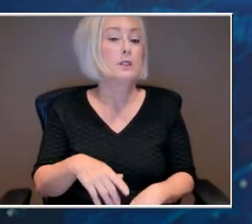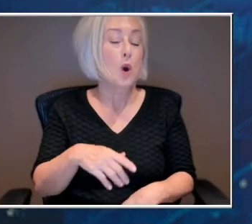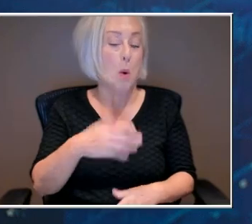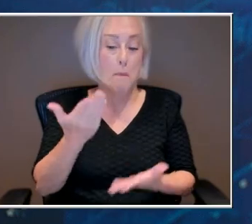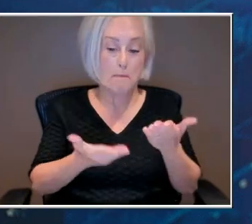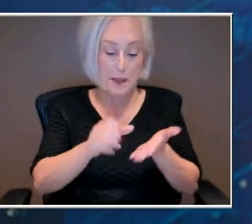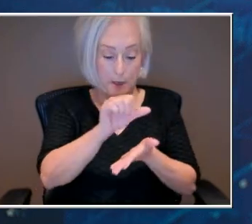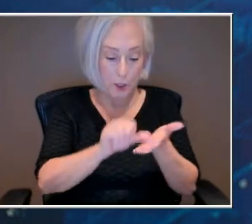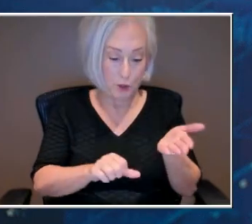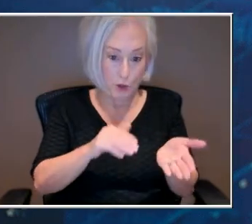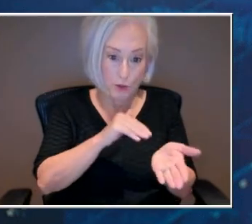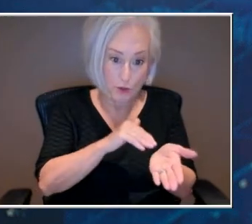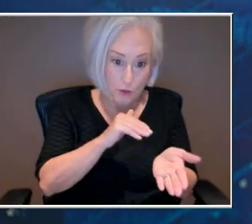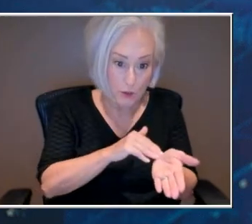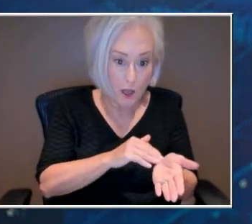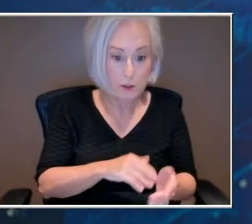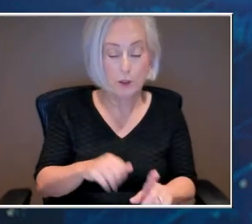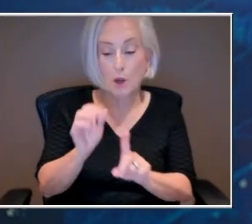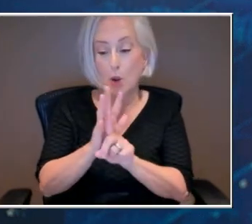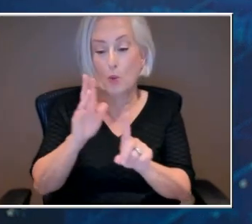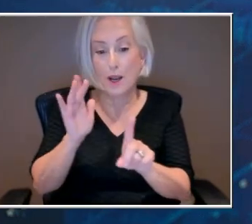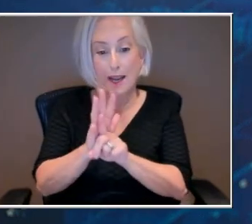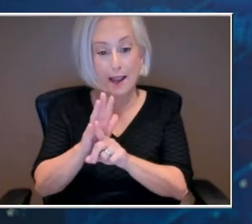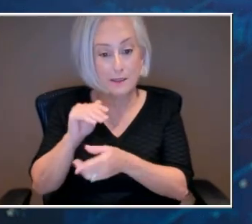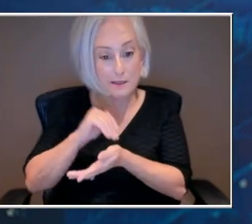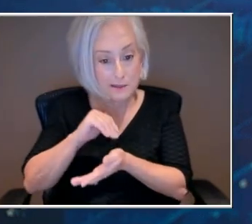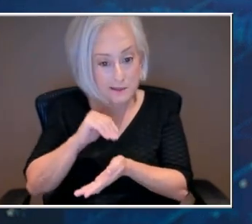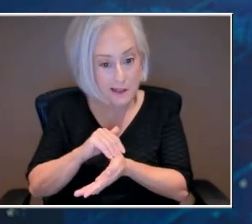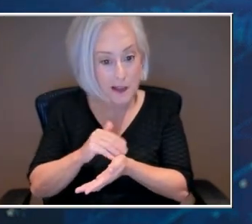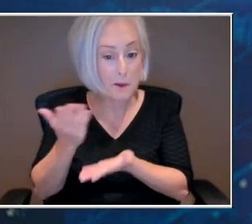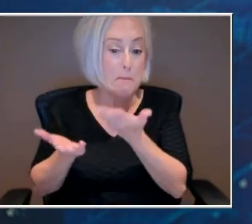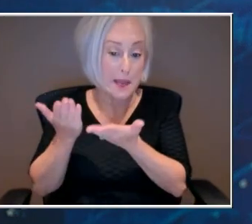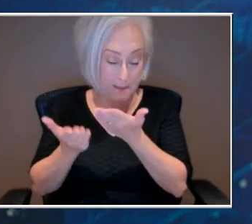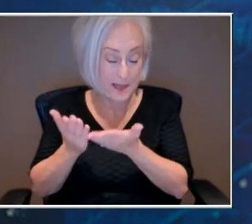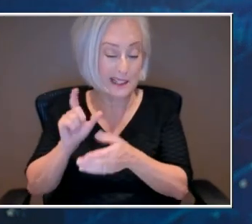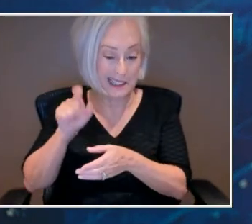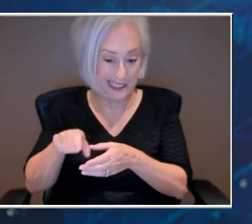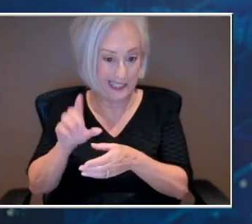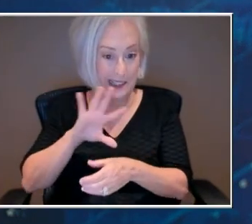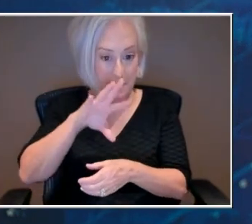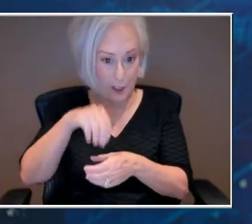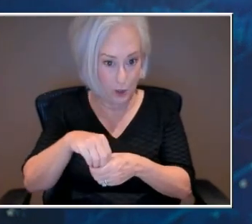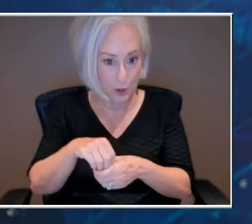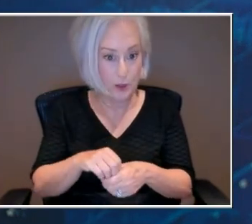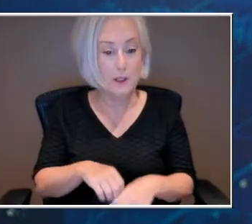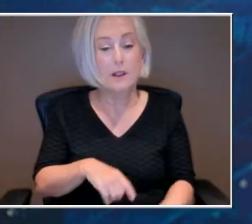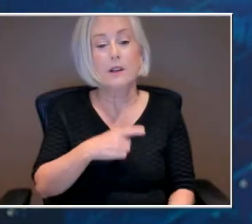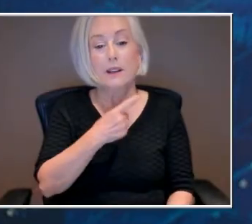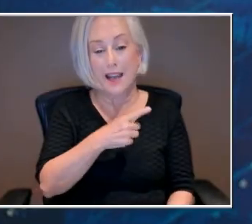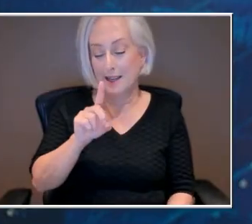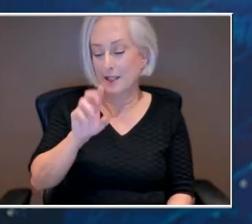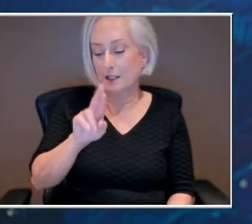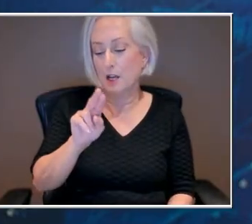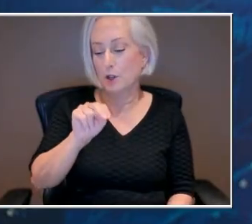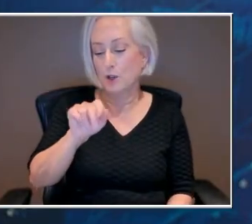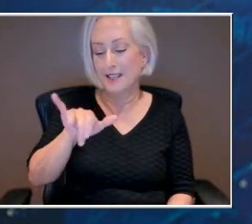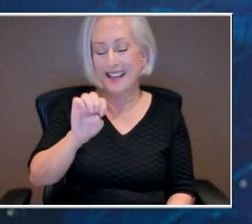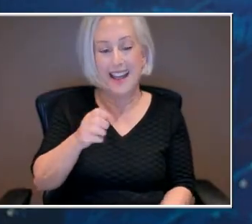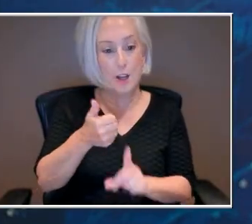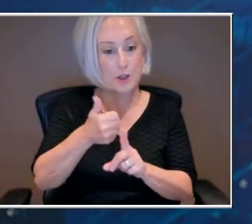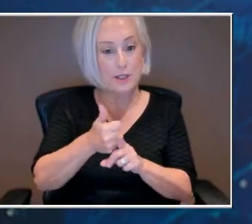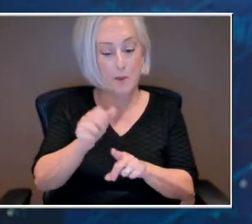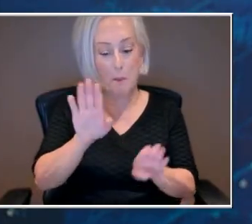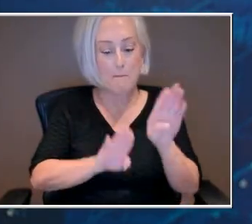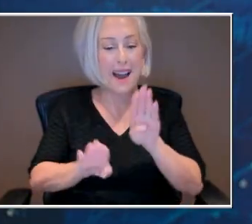radiation oncologist too. And the idea is that Dr. Nye is really a biology expert. She knows the biology of the cancer. She knows the